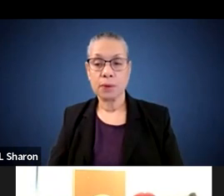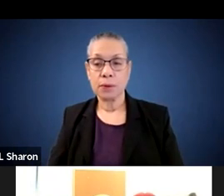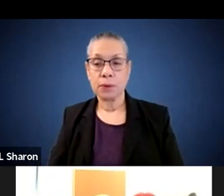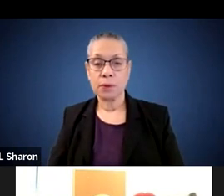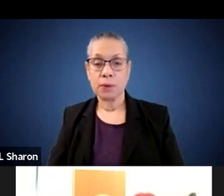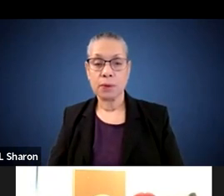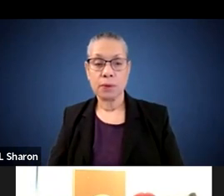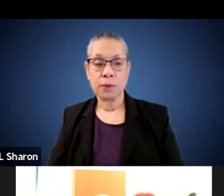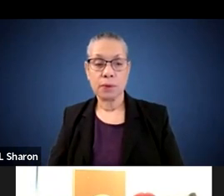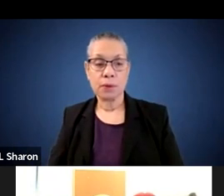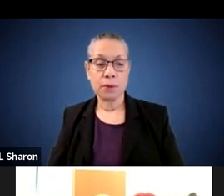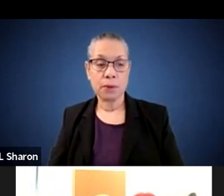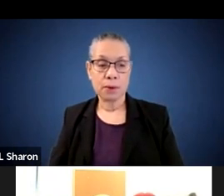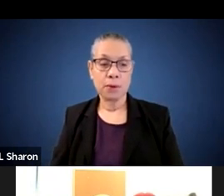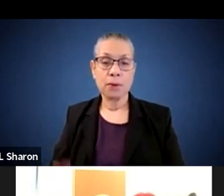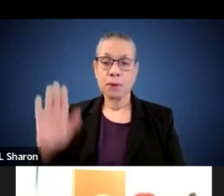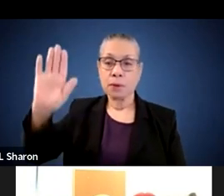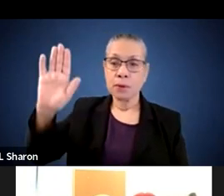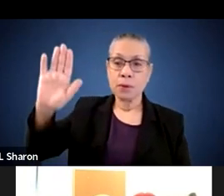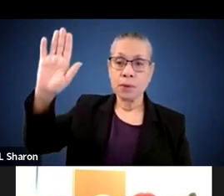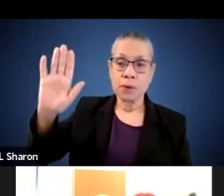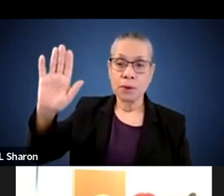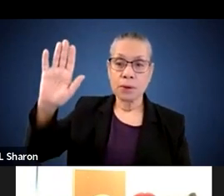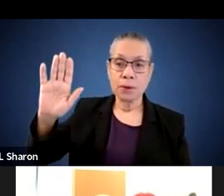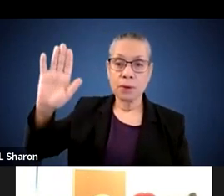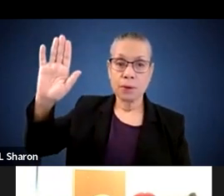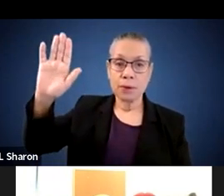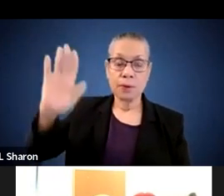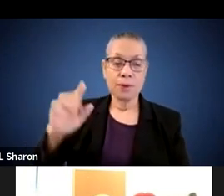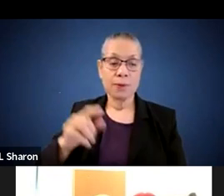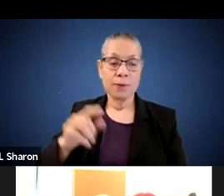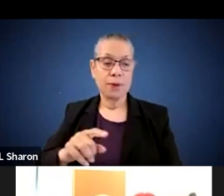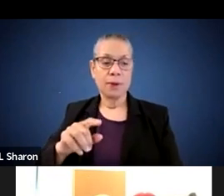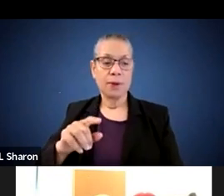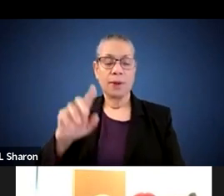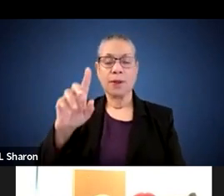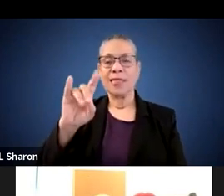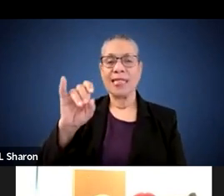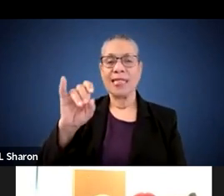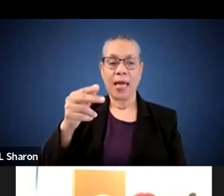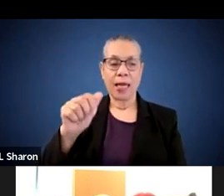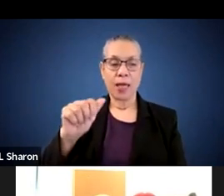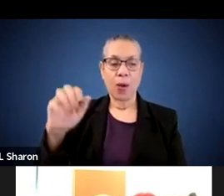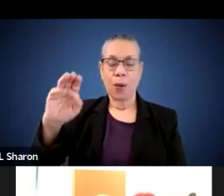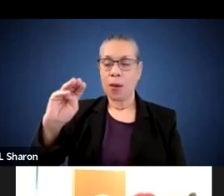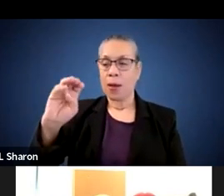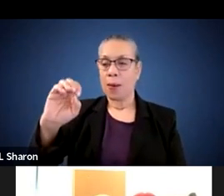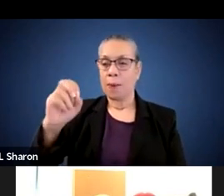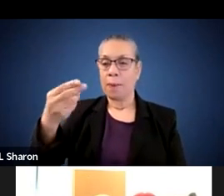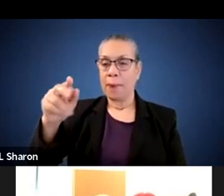Matt I will now entertain the membership uh yes so oh